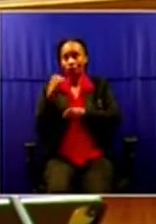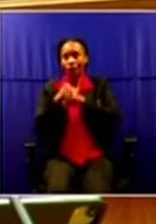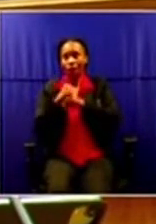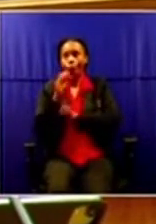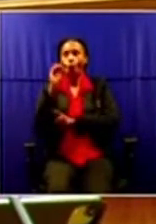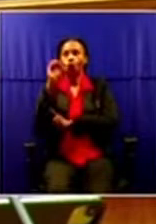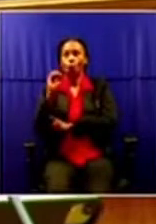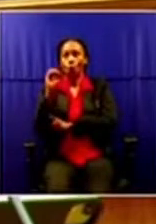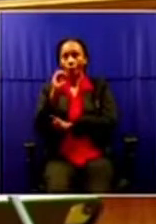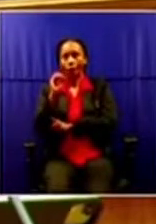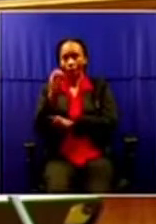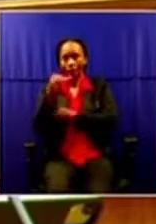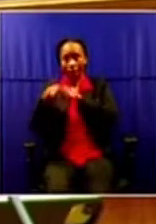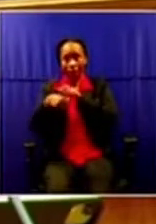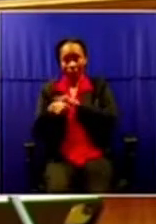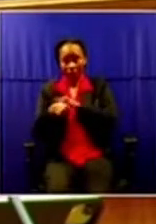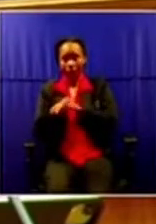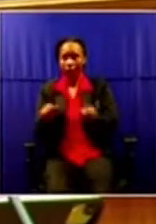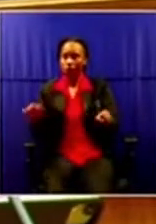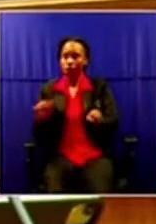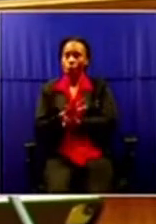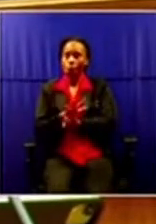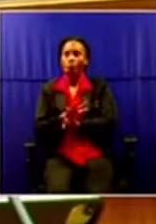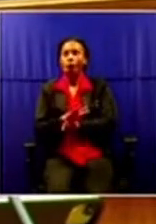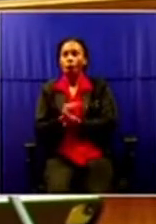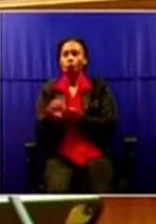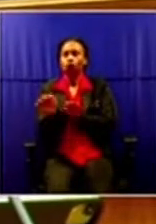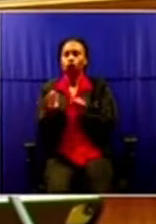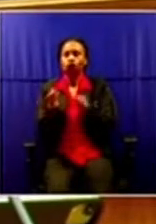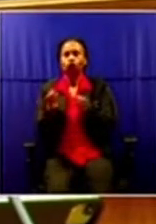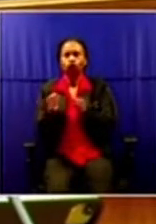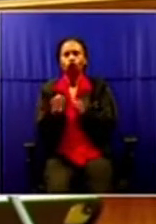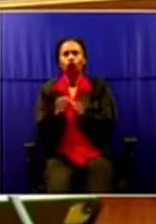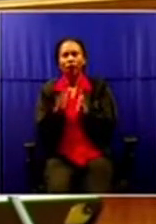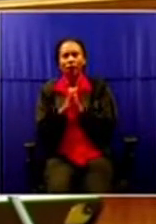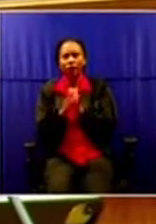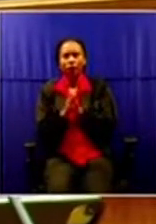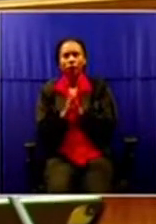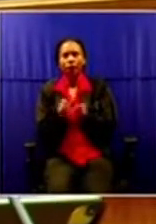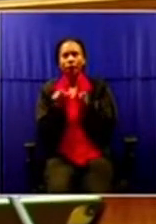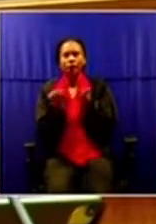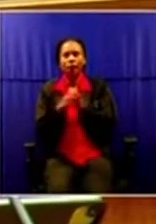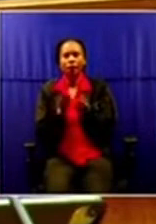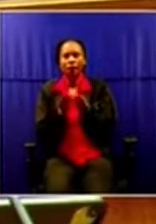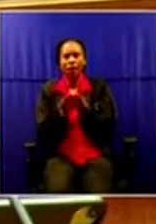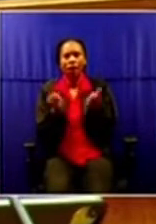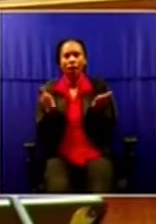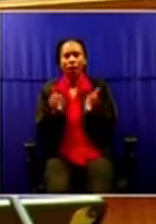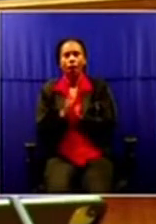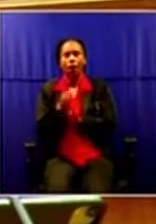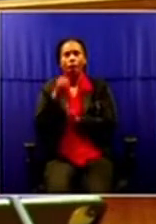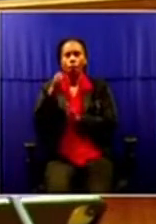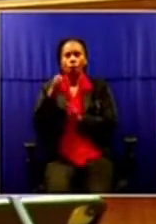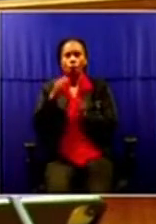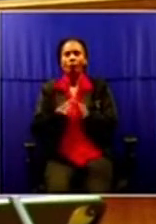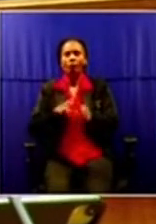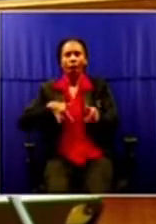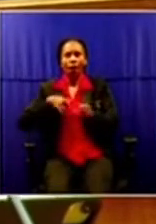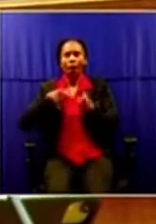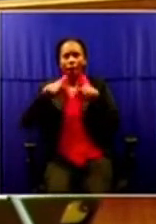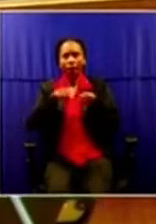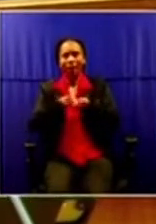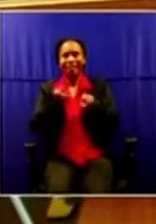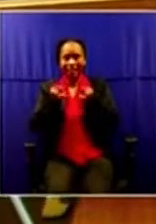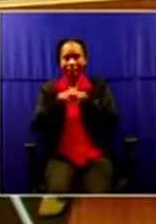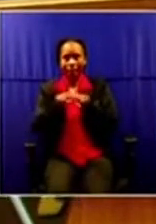total employment had recovered to almost reach the level that we saw in February just